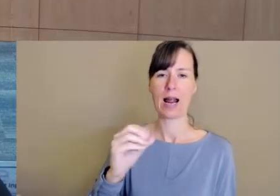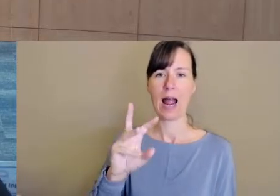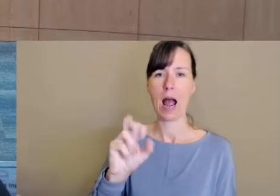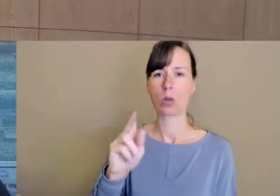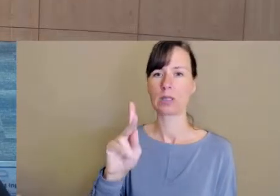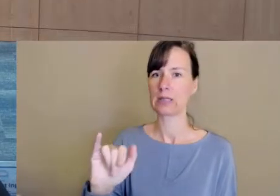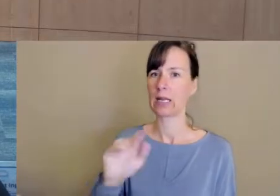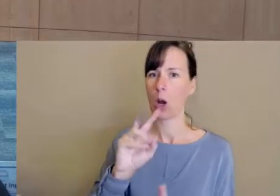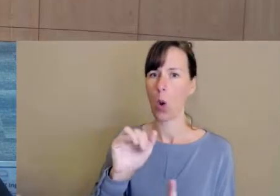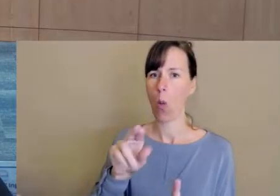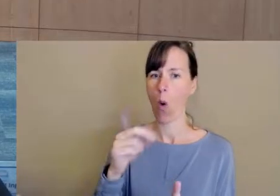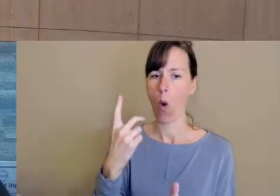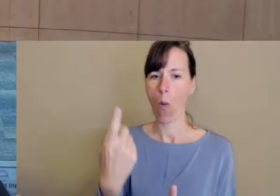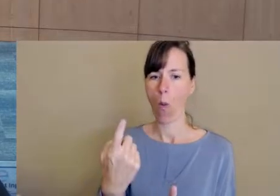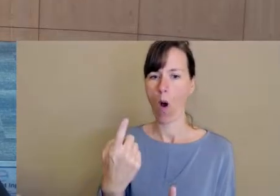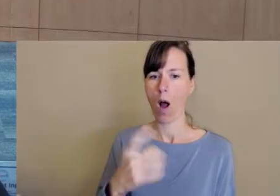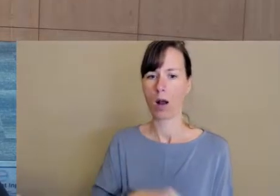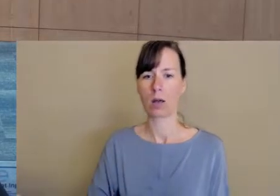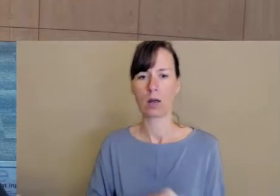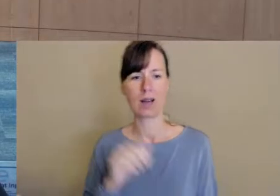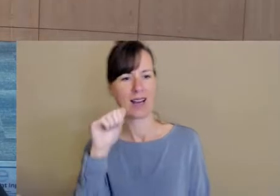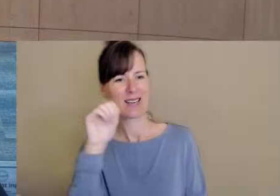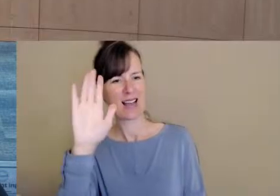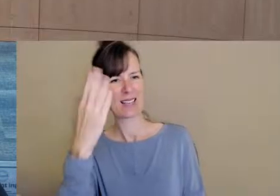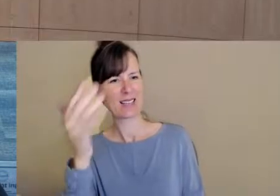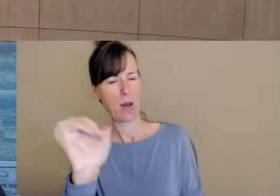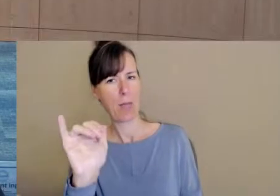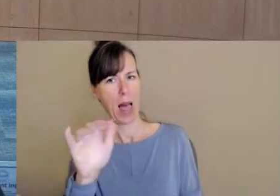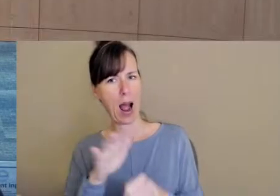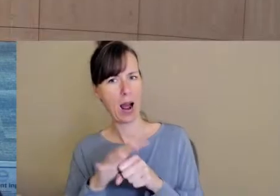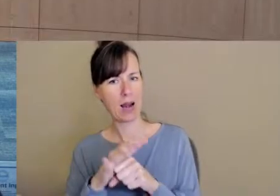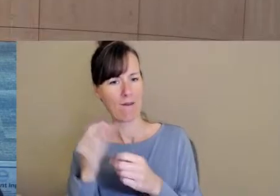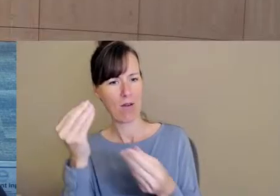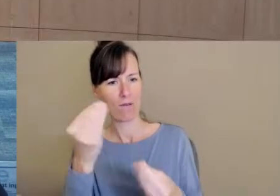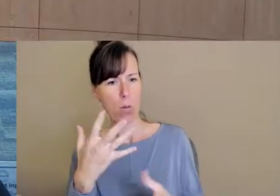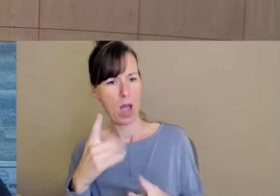Doesn't seem like there's enough information to me about the Ward 1